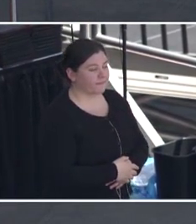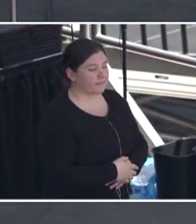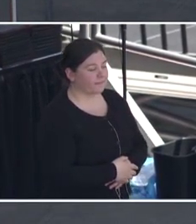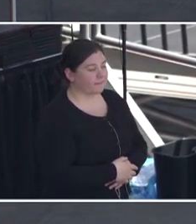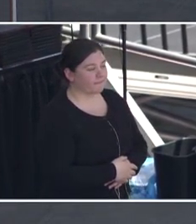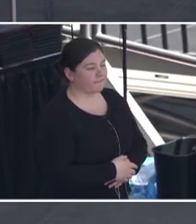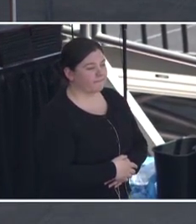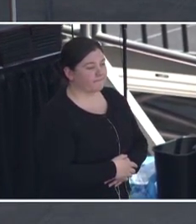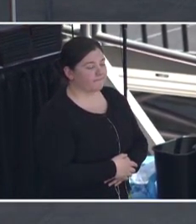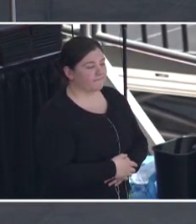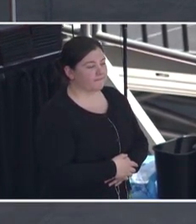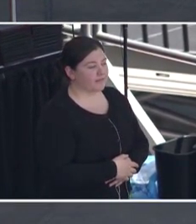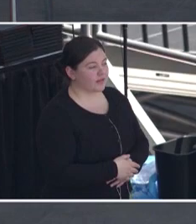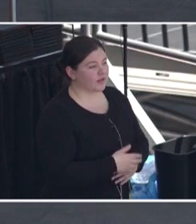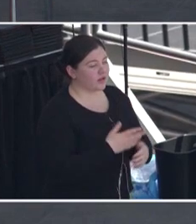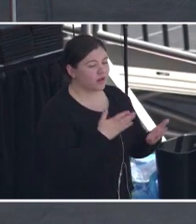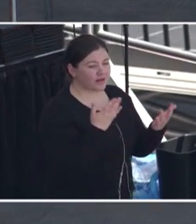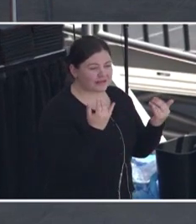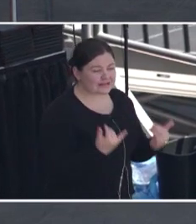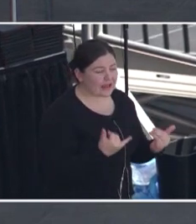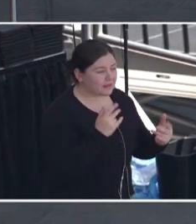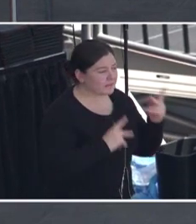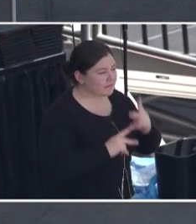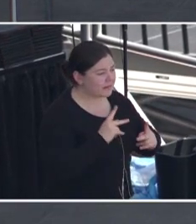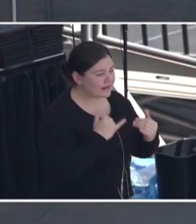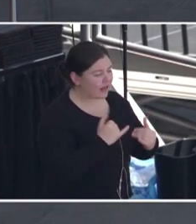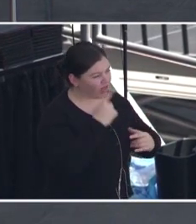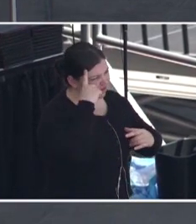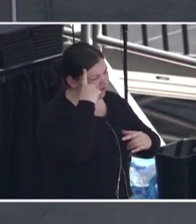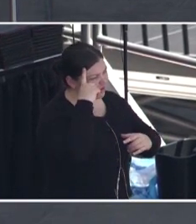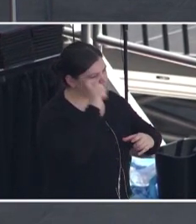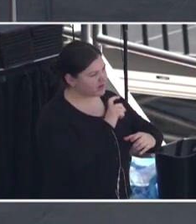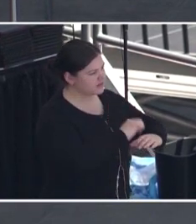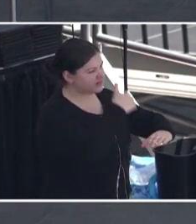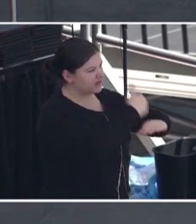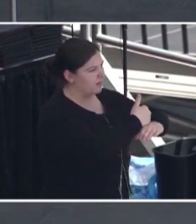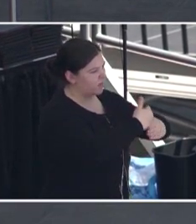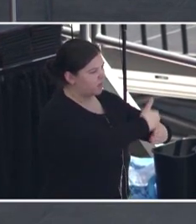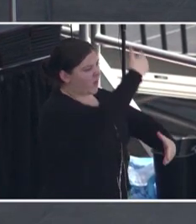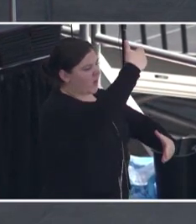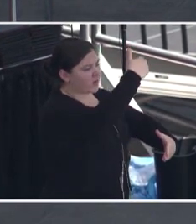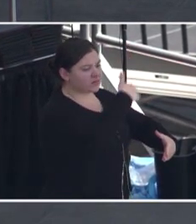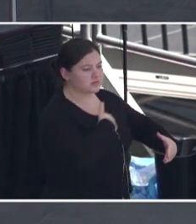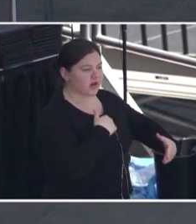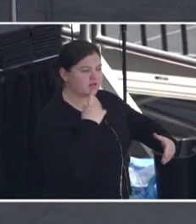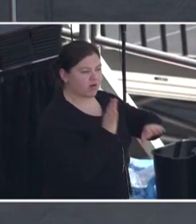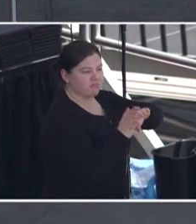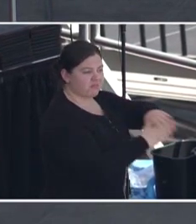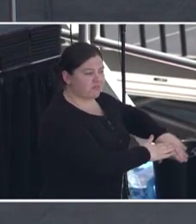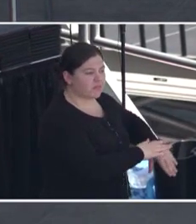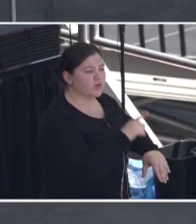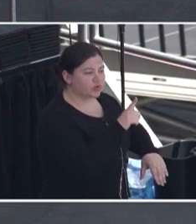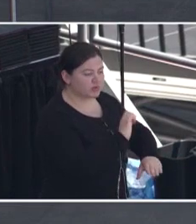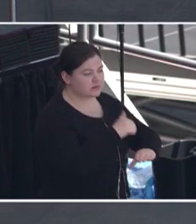days of wall building, I believe we need bridge building.